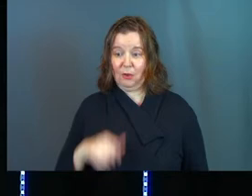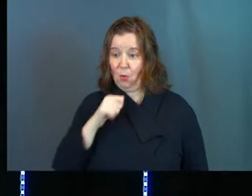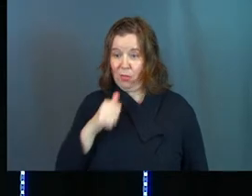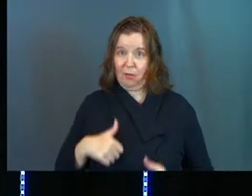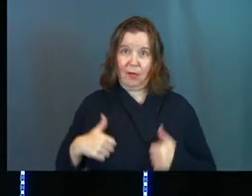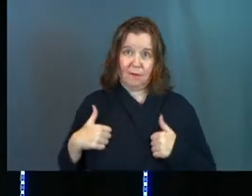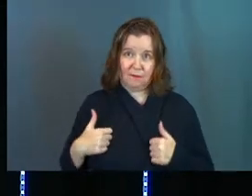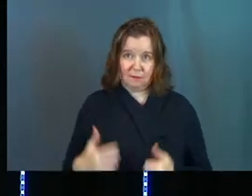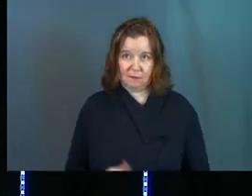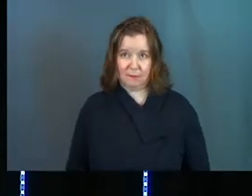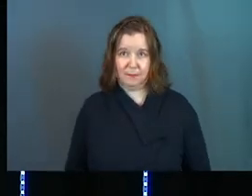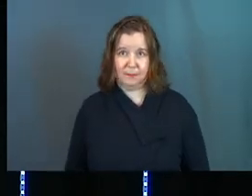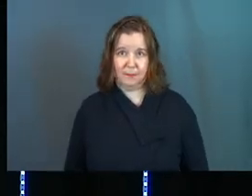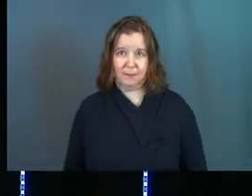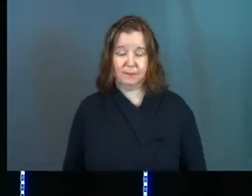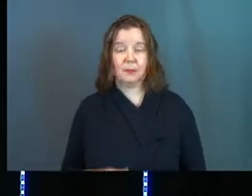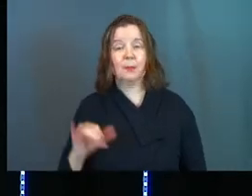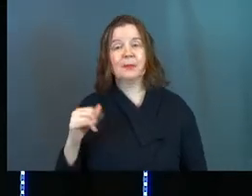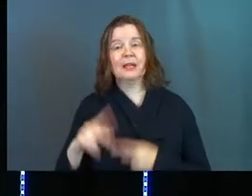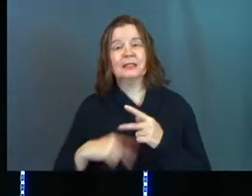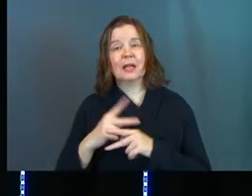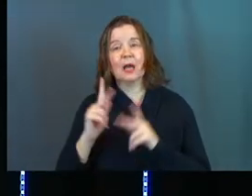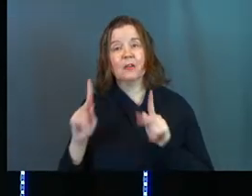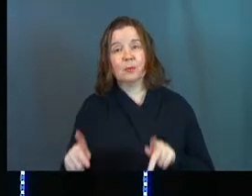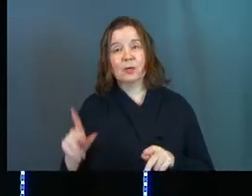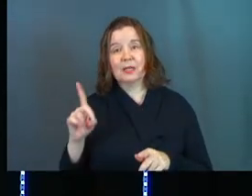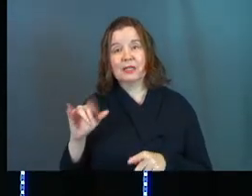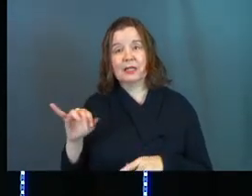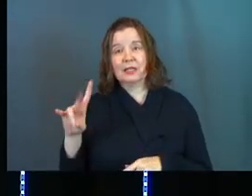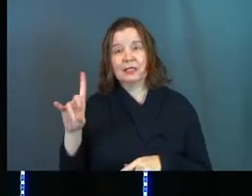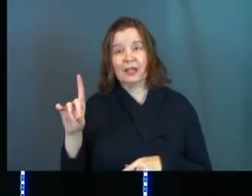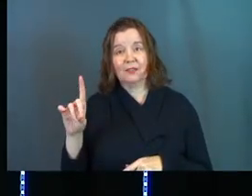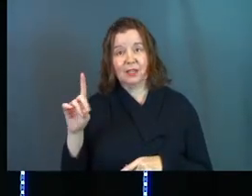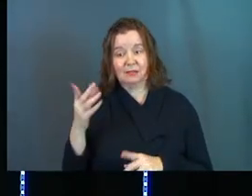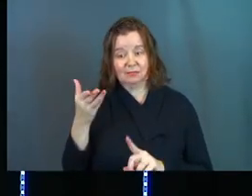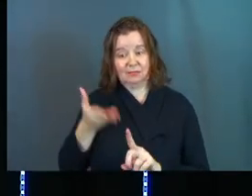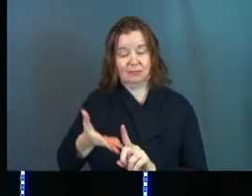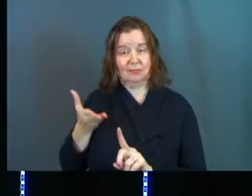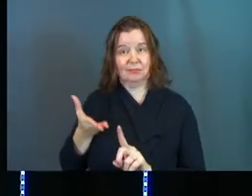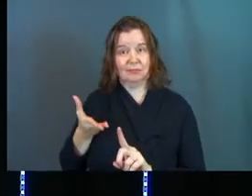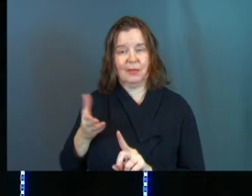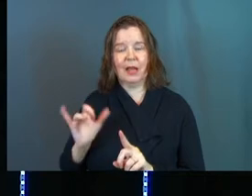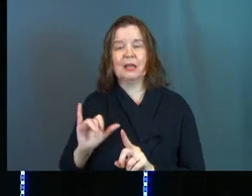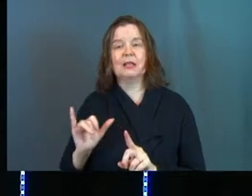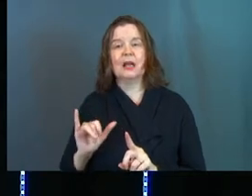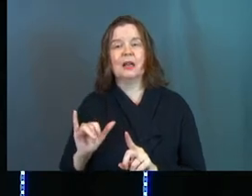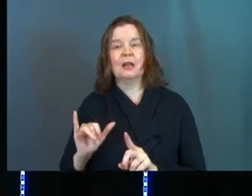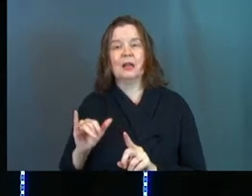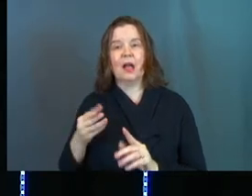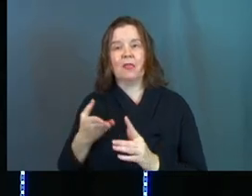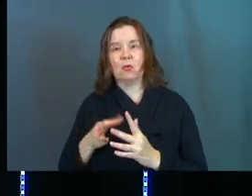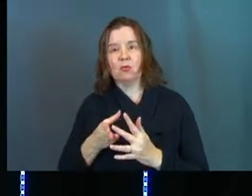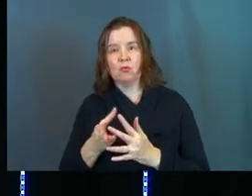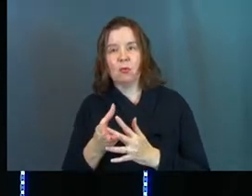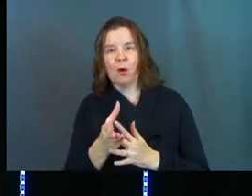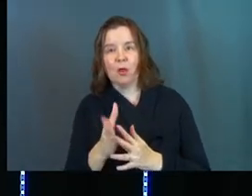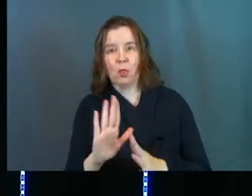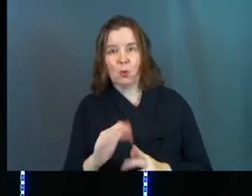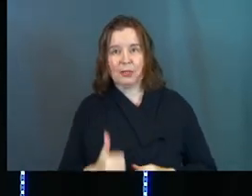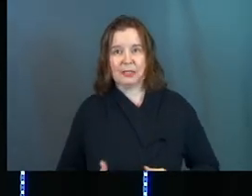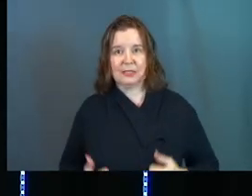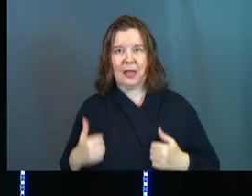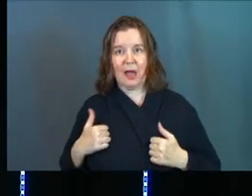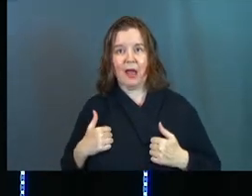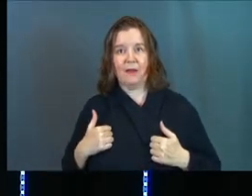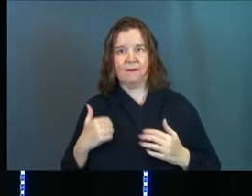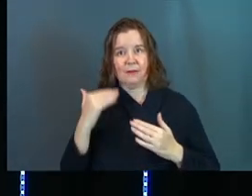their life. But that's the kind of person that David is. And it's like a thread that runs all throughout